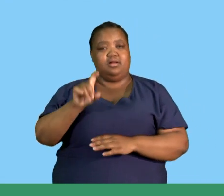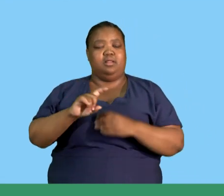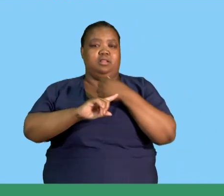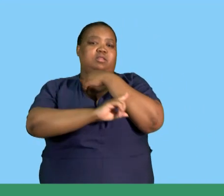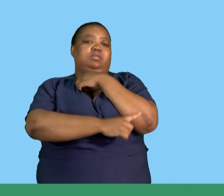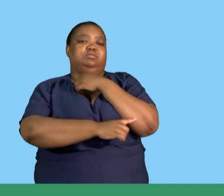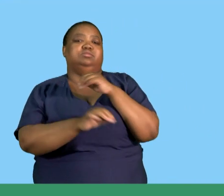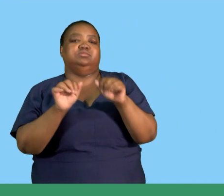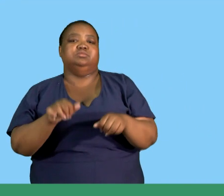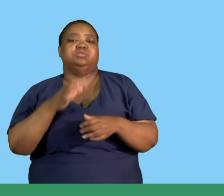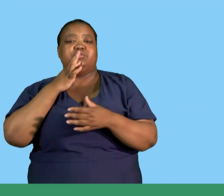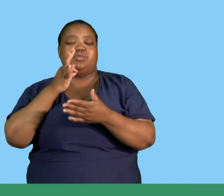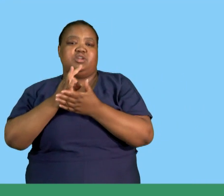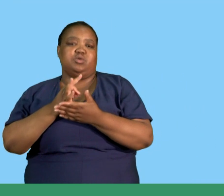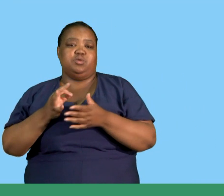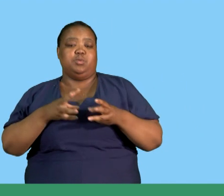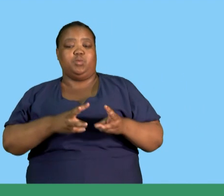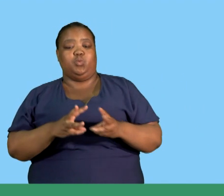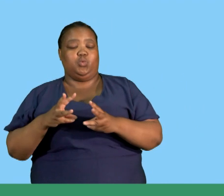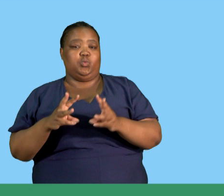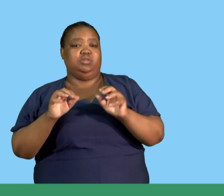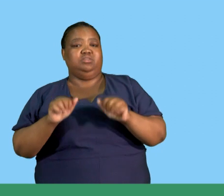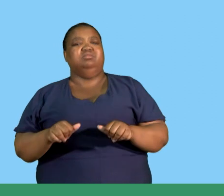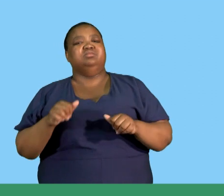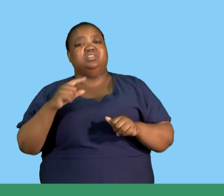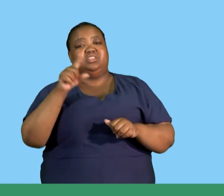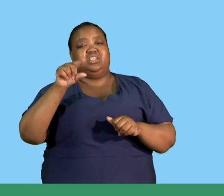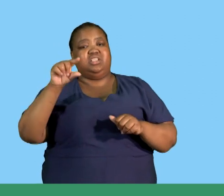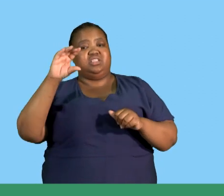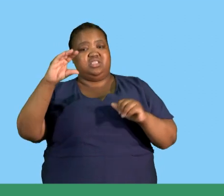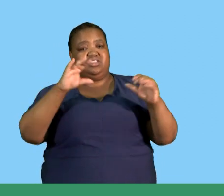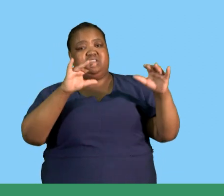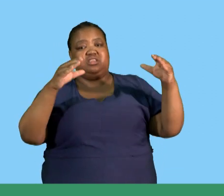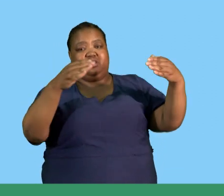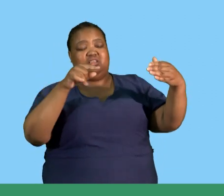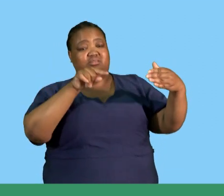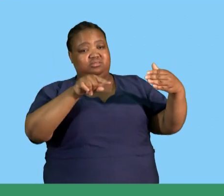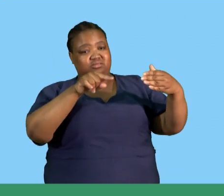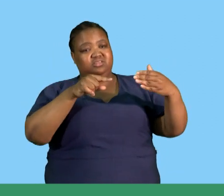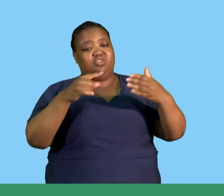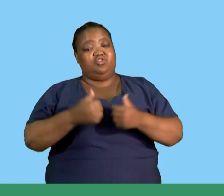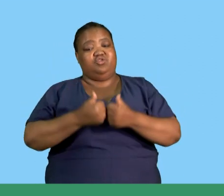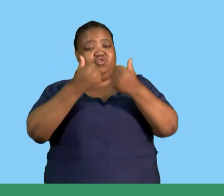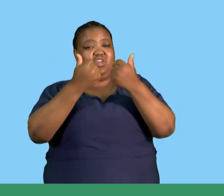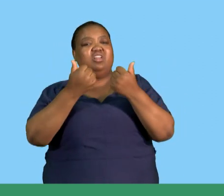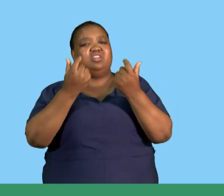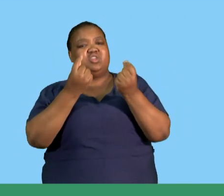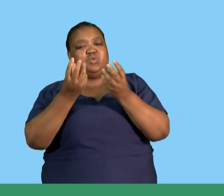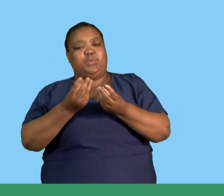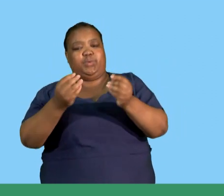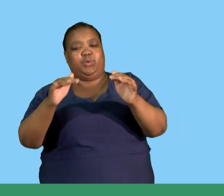that says, recommend ways in which ZC can deal with challenges posed by one of the PESTEL